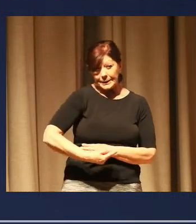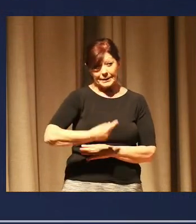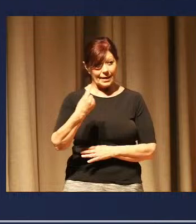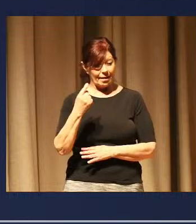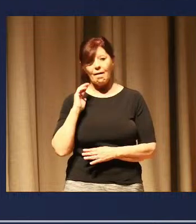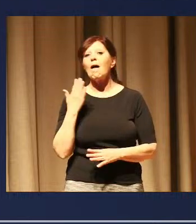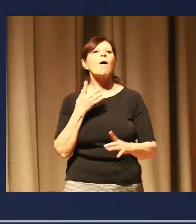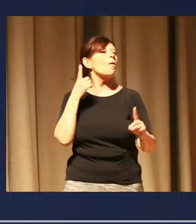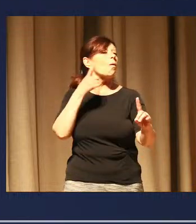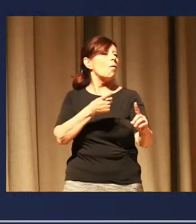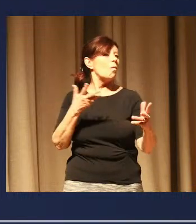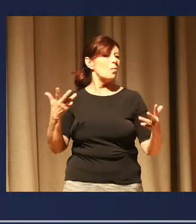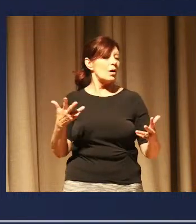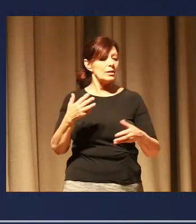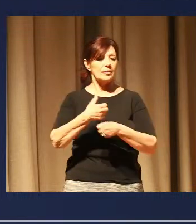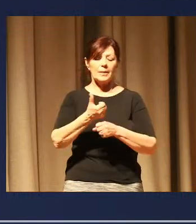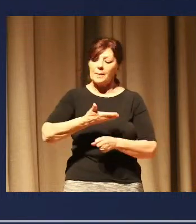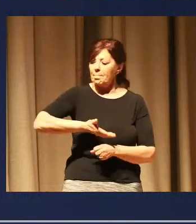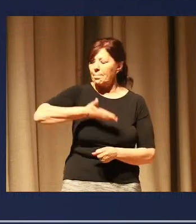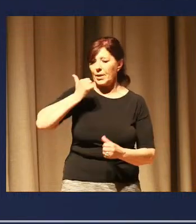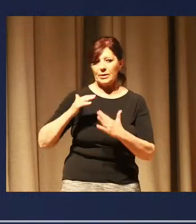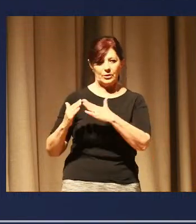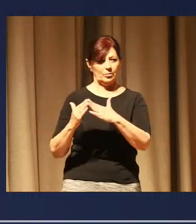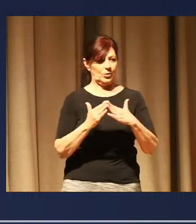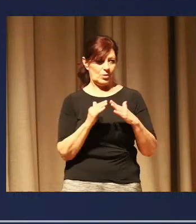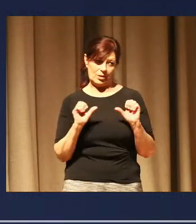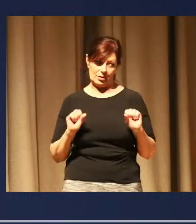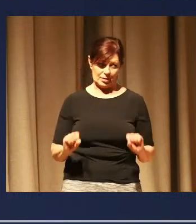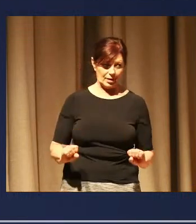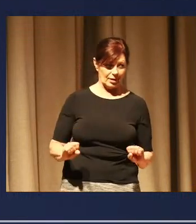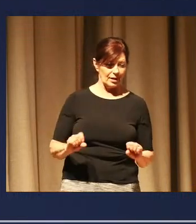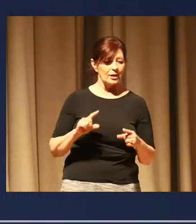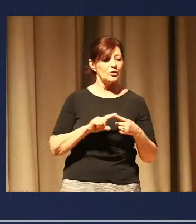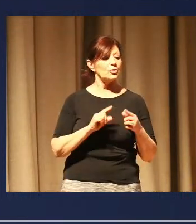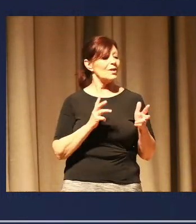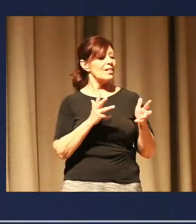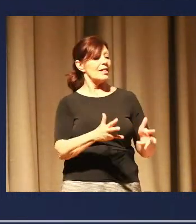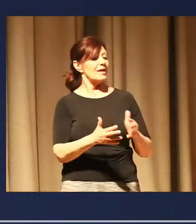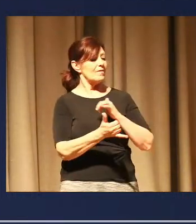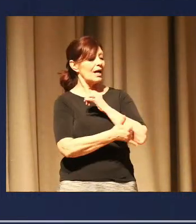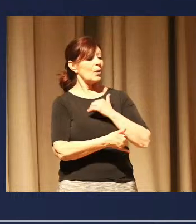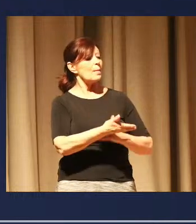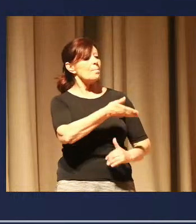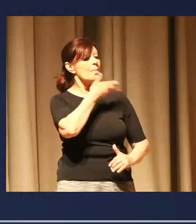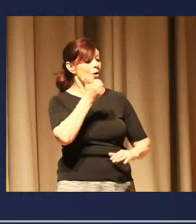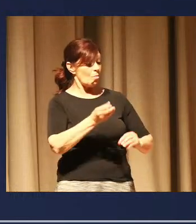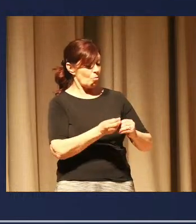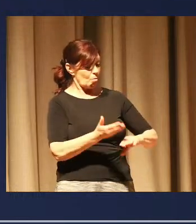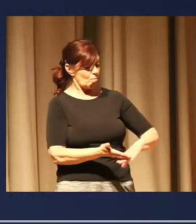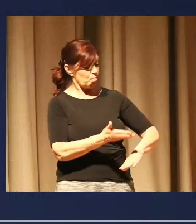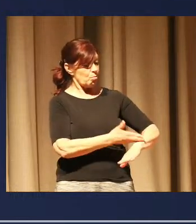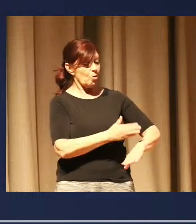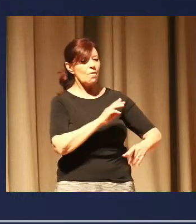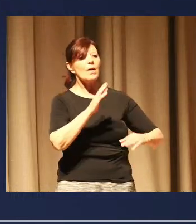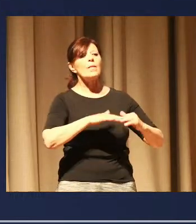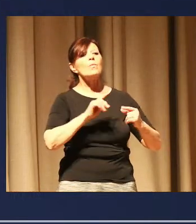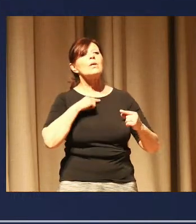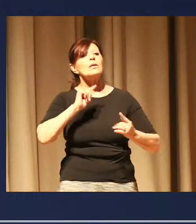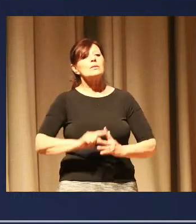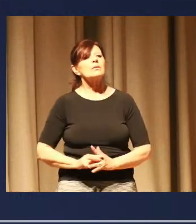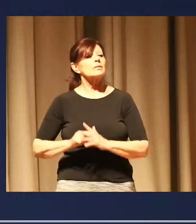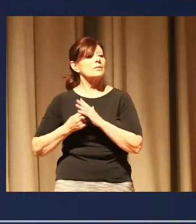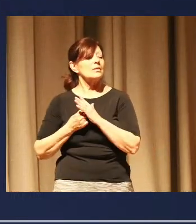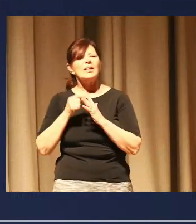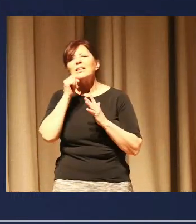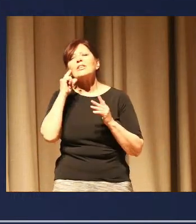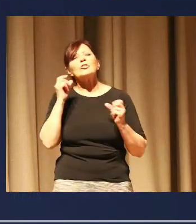our goal has been to create the best community we can be and to leave the county in better shape than when we started. Not by just